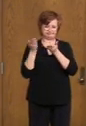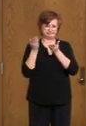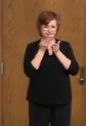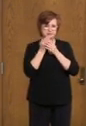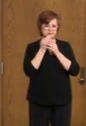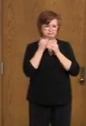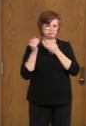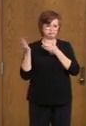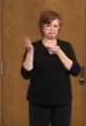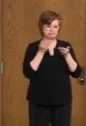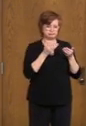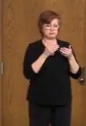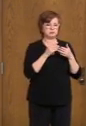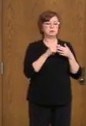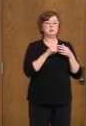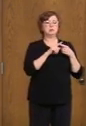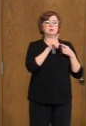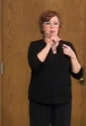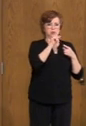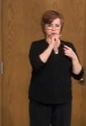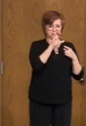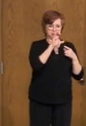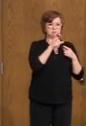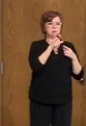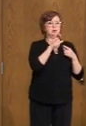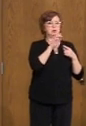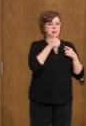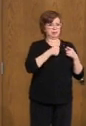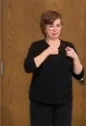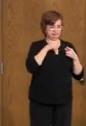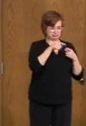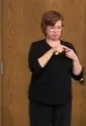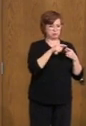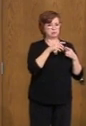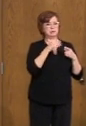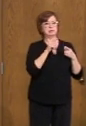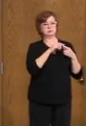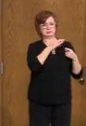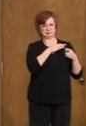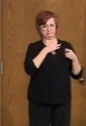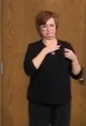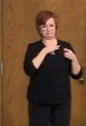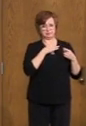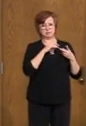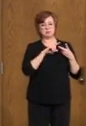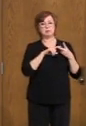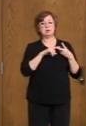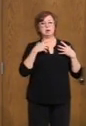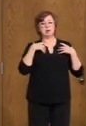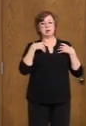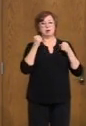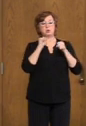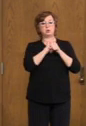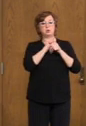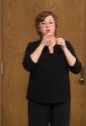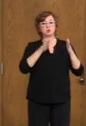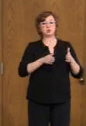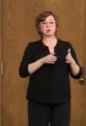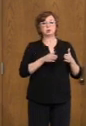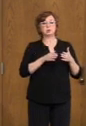of long-term care facilities, staff, and also specific healthcare providers who primarily